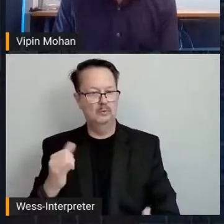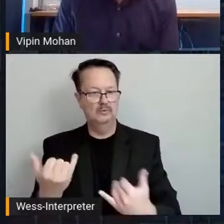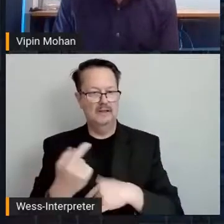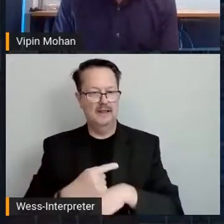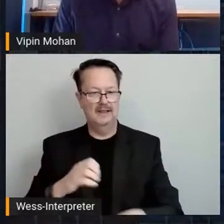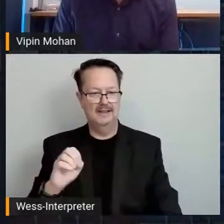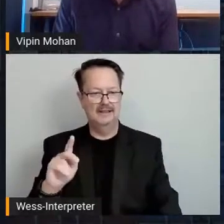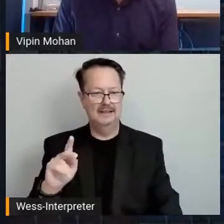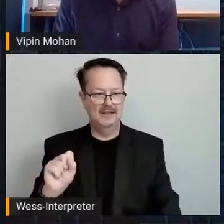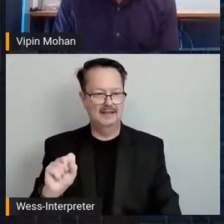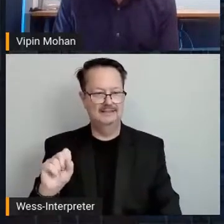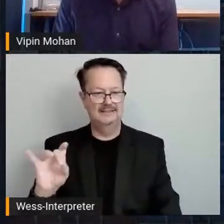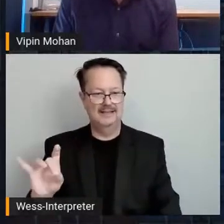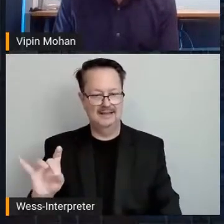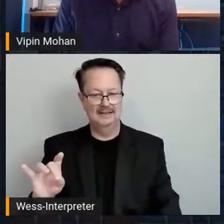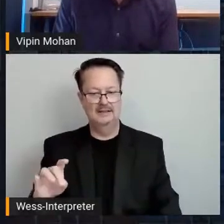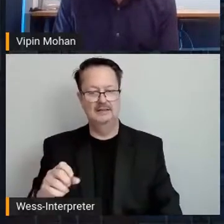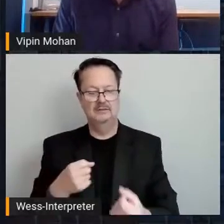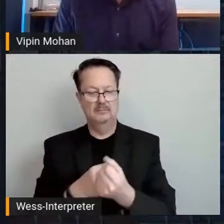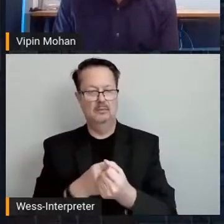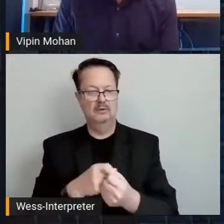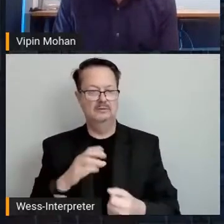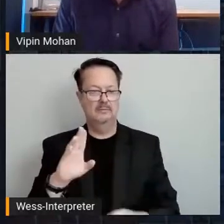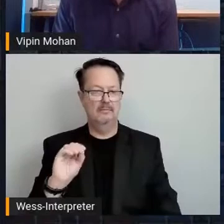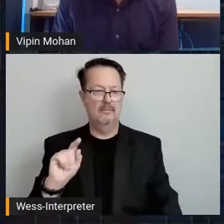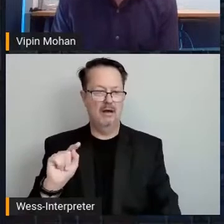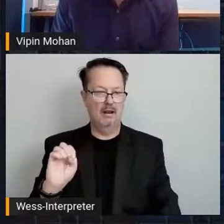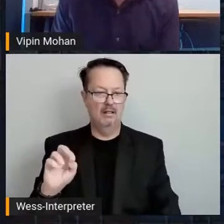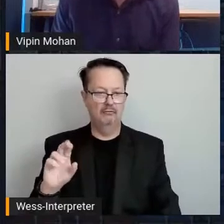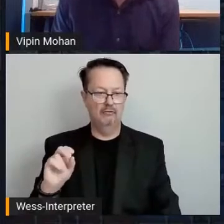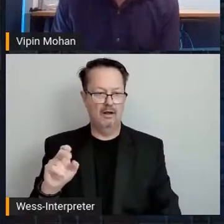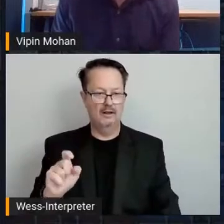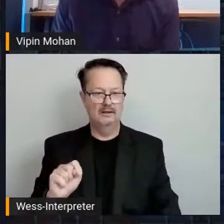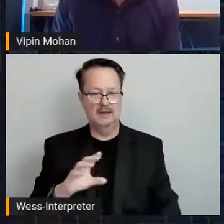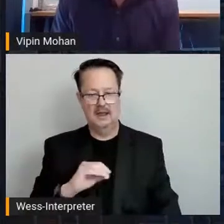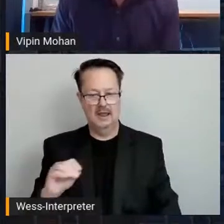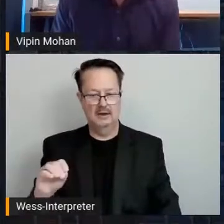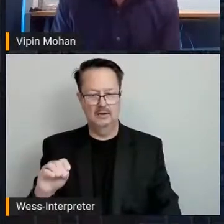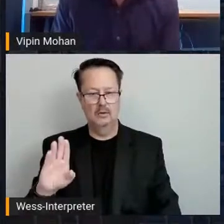supports both BottleRocket as well as Ubuntu